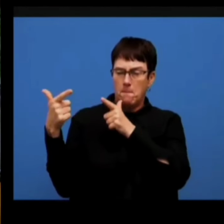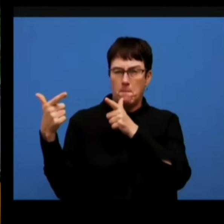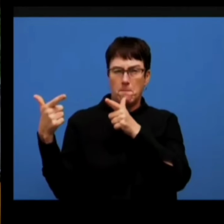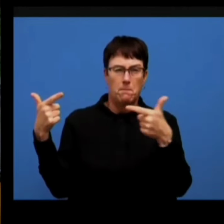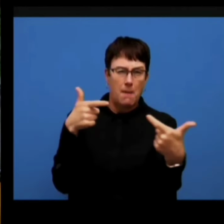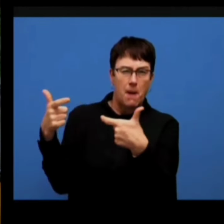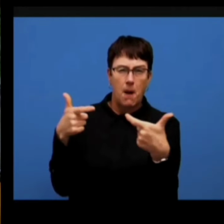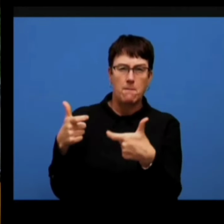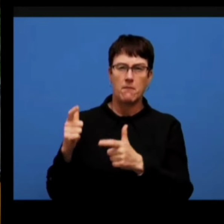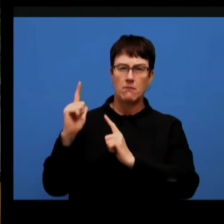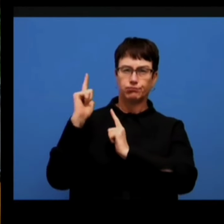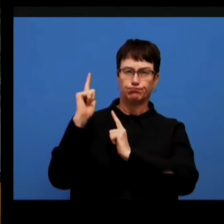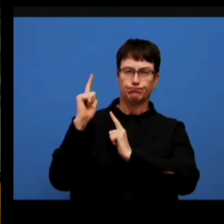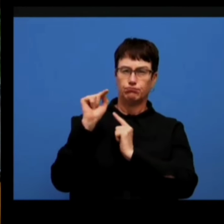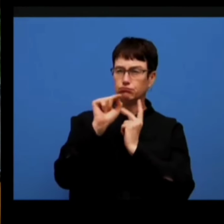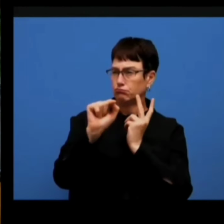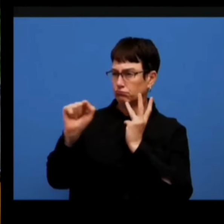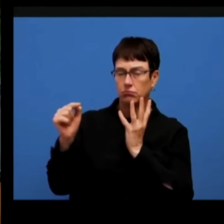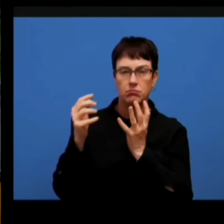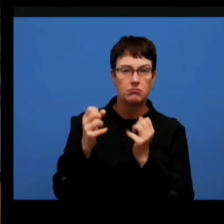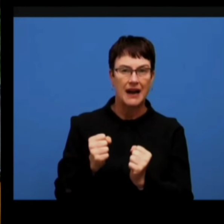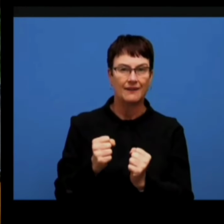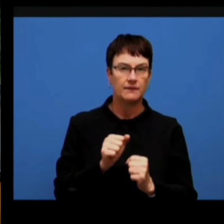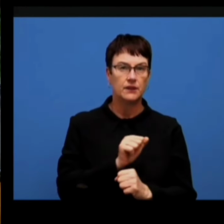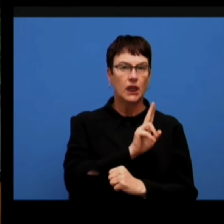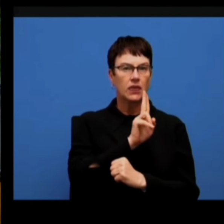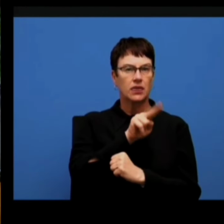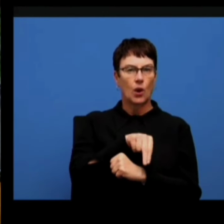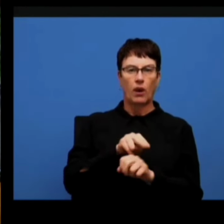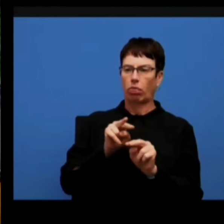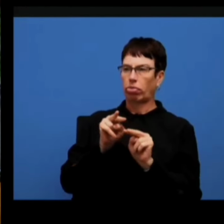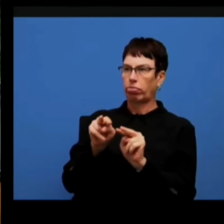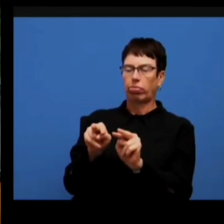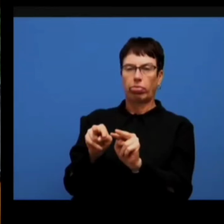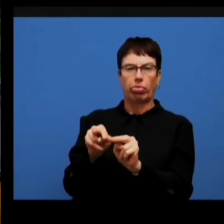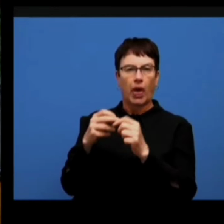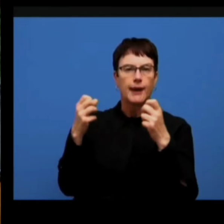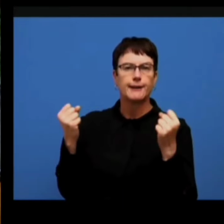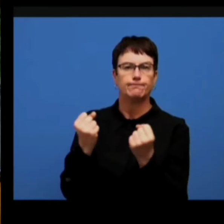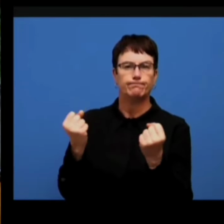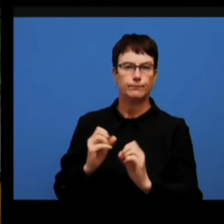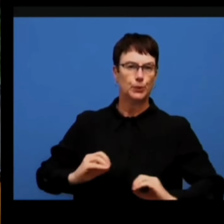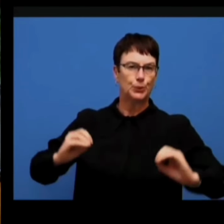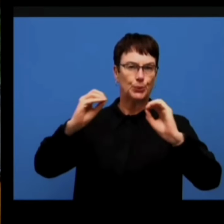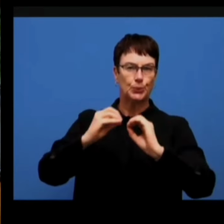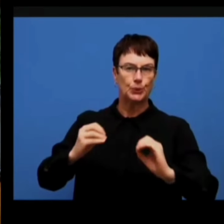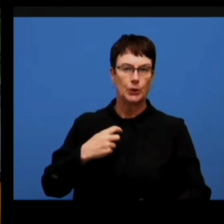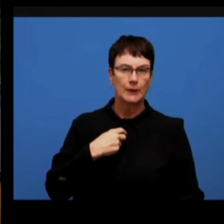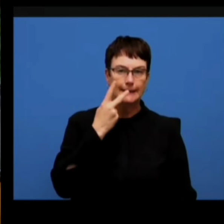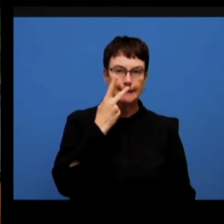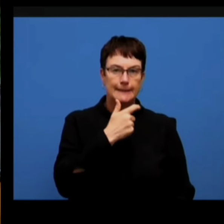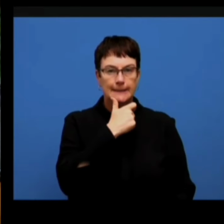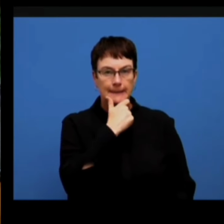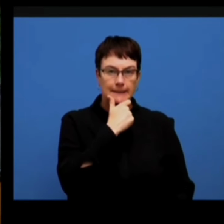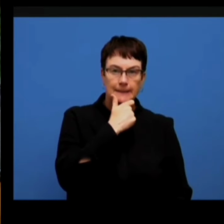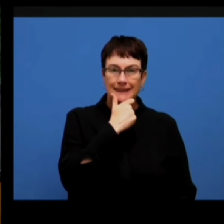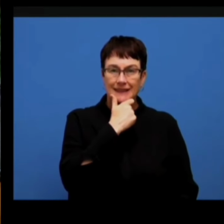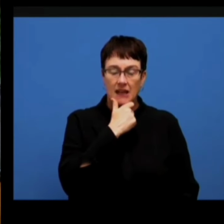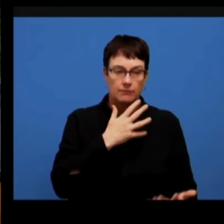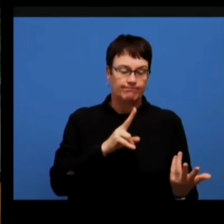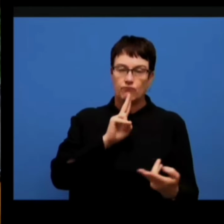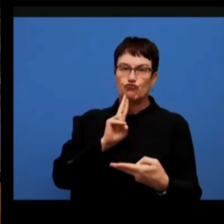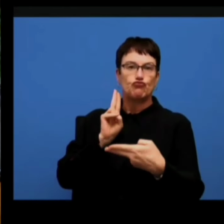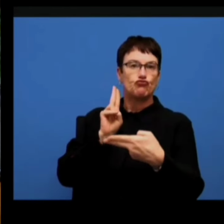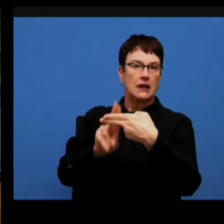its chapter on peace and security. We believe that the Pact is an important starting point for strengthening the United